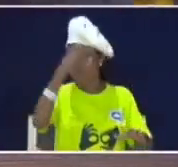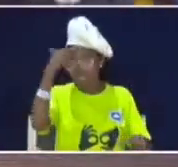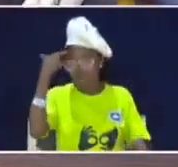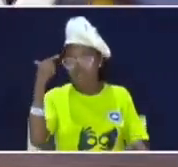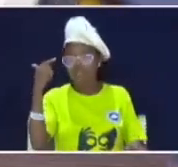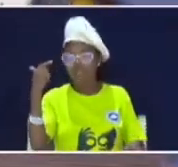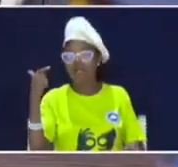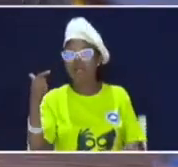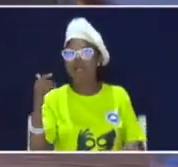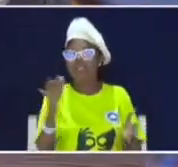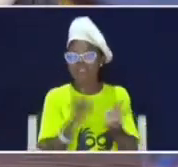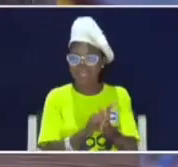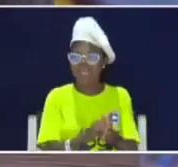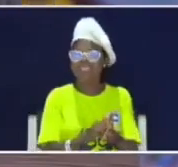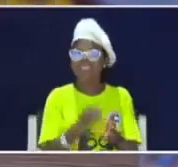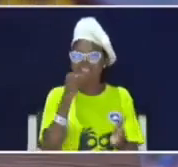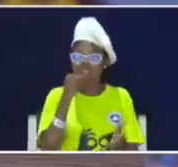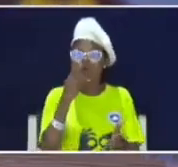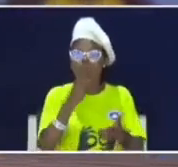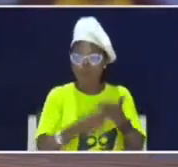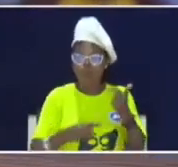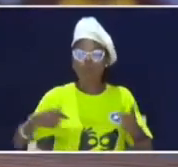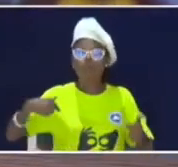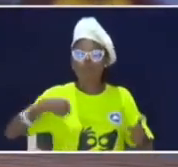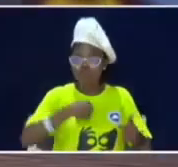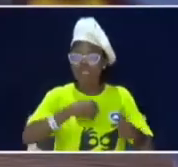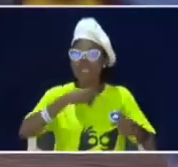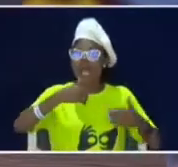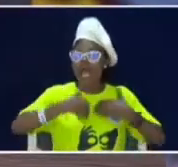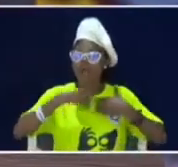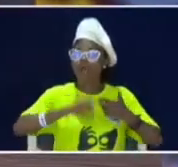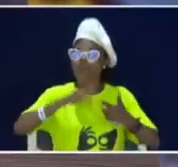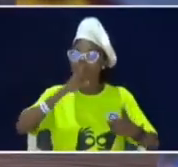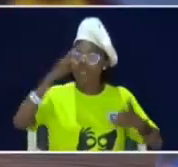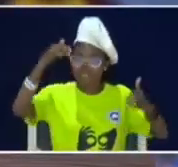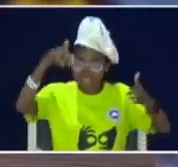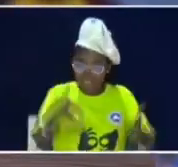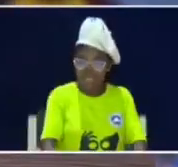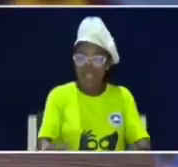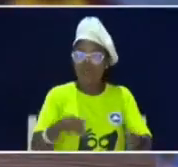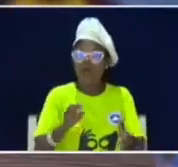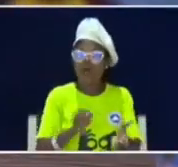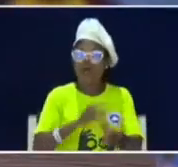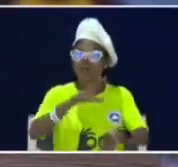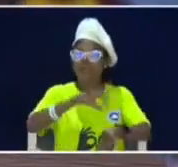Because that is what we ought to be here on earth.